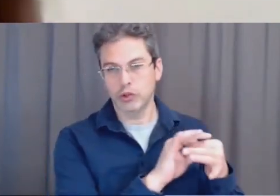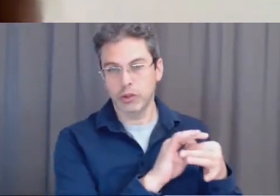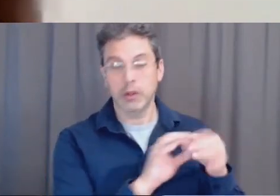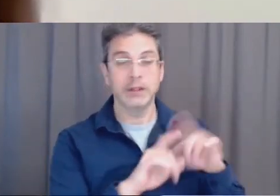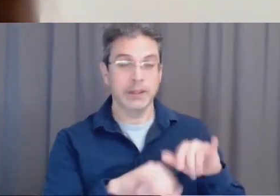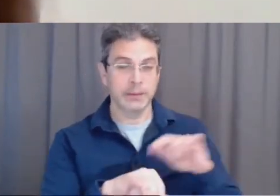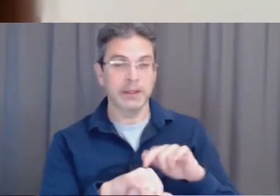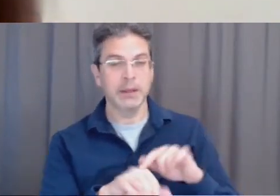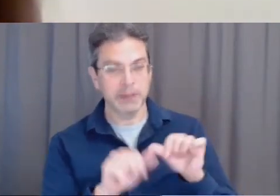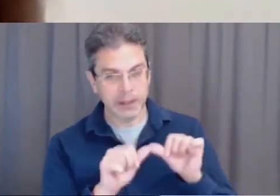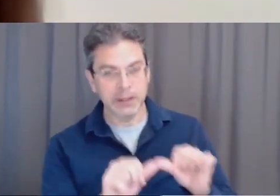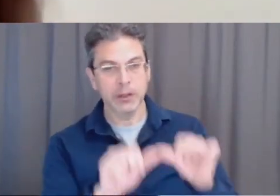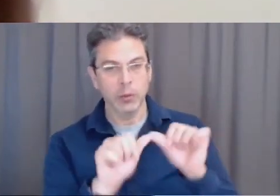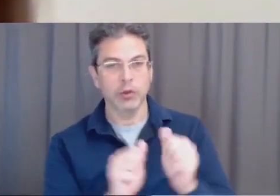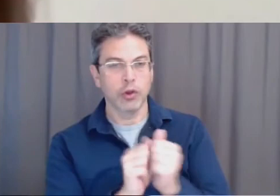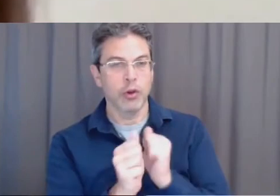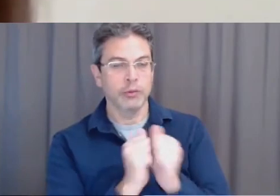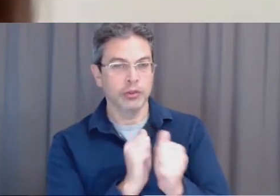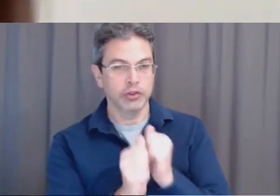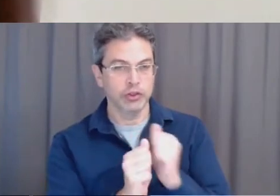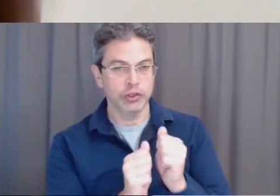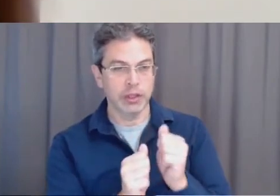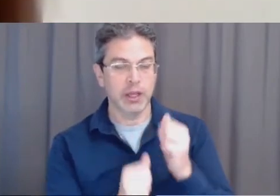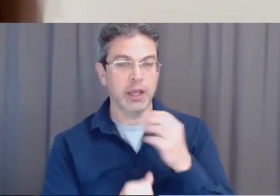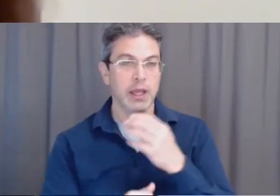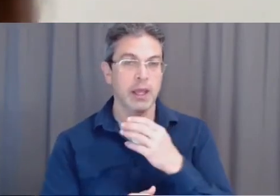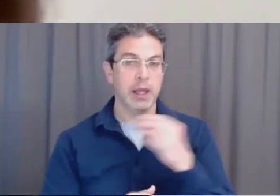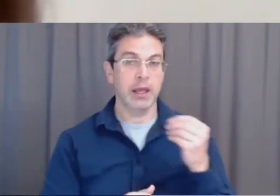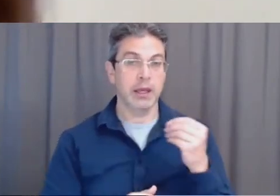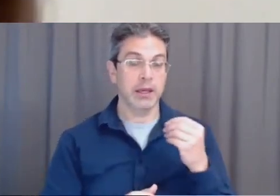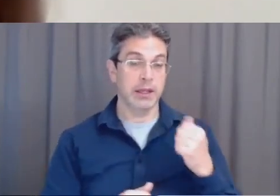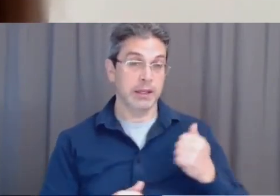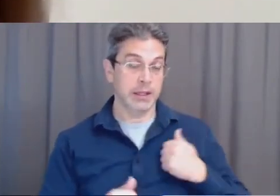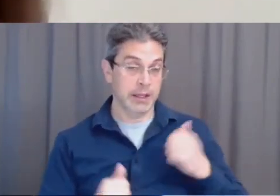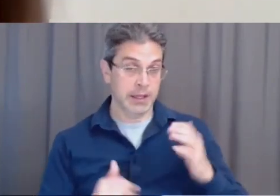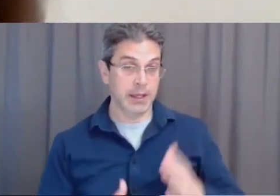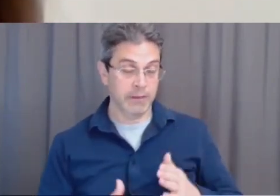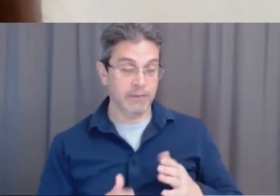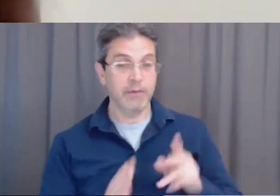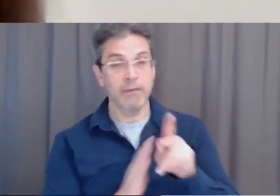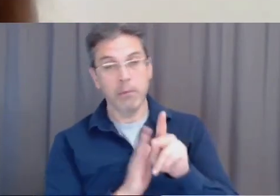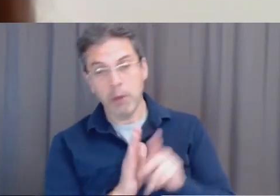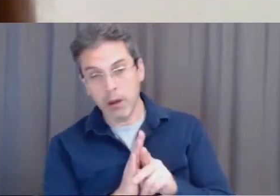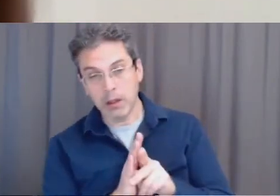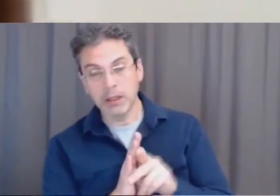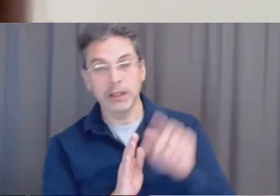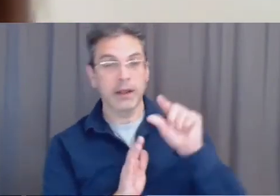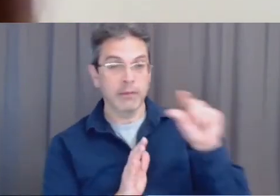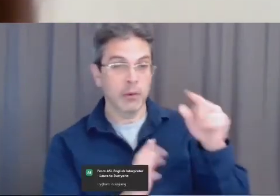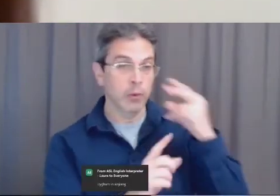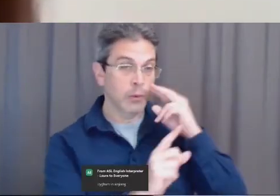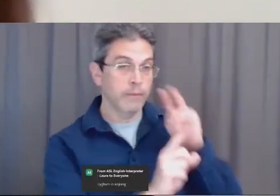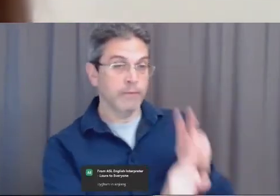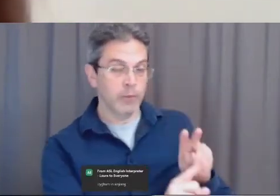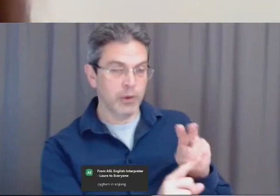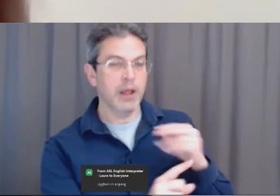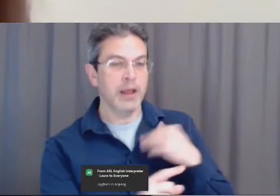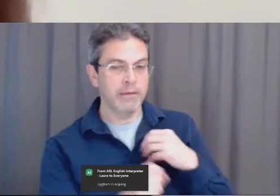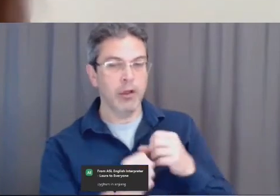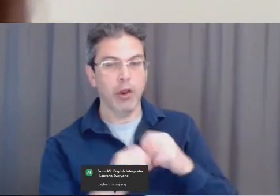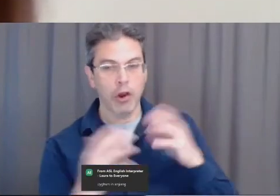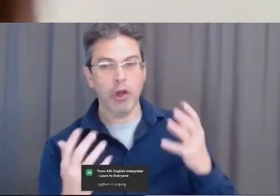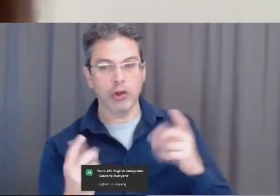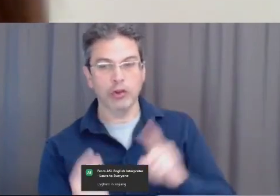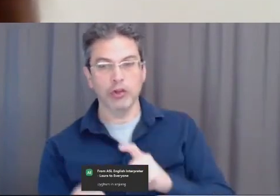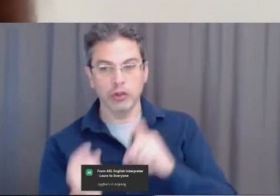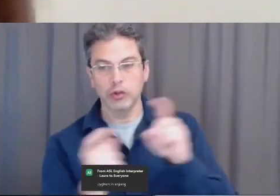well. And I think Canadians, from a policymaking standpoint and government standpoint, have a lot to contribute to that as an ally, whether